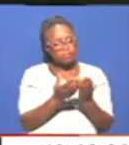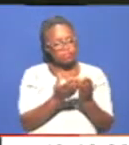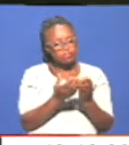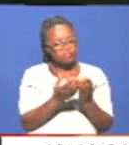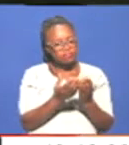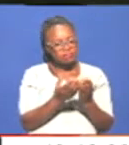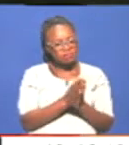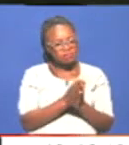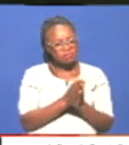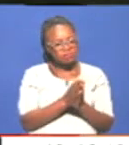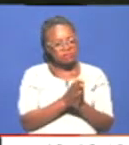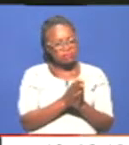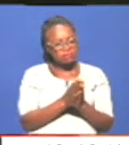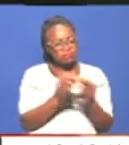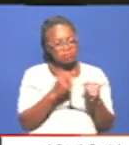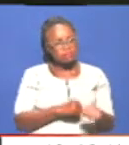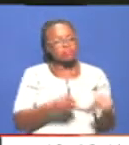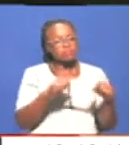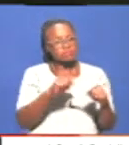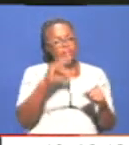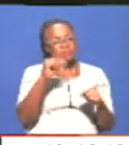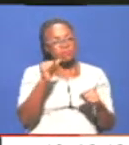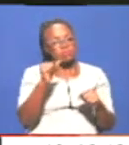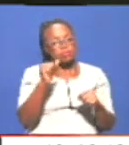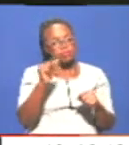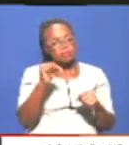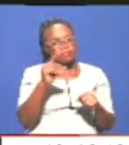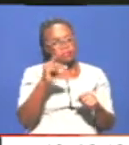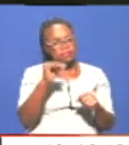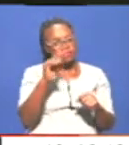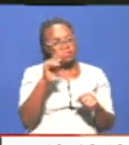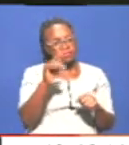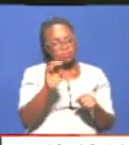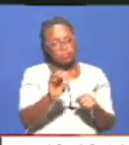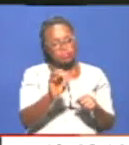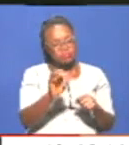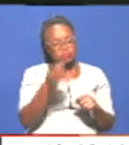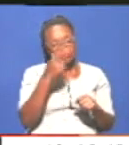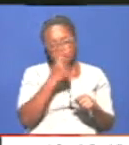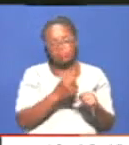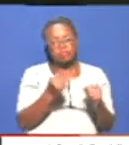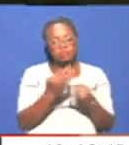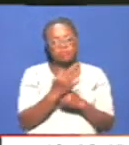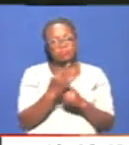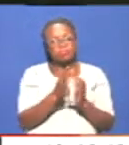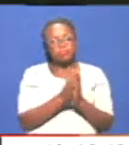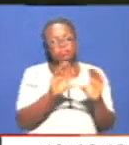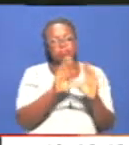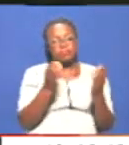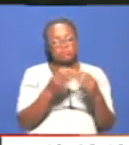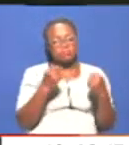would be a candidate master, say at the age of 13, and even a world chess master at the age of 17 or so.